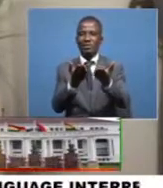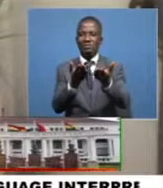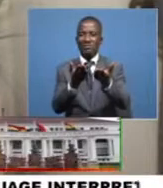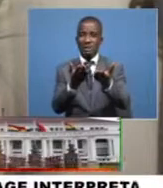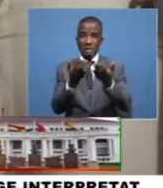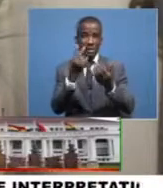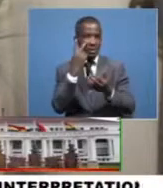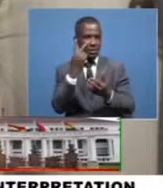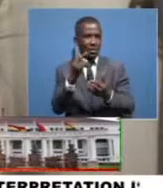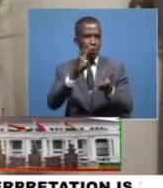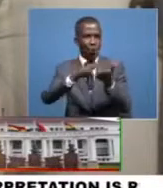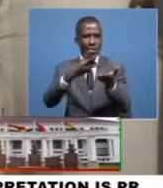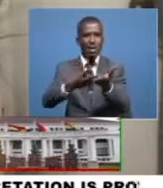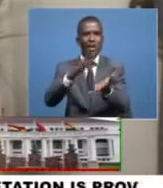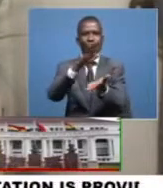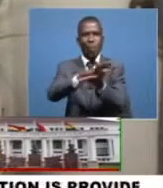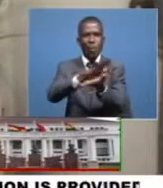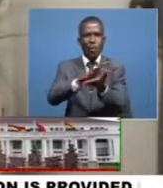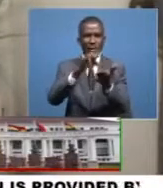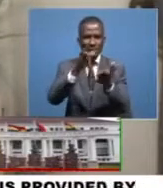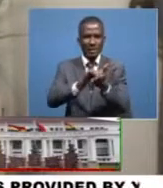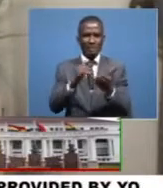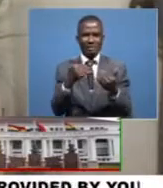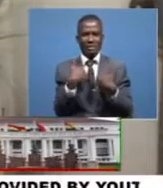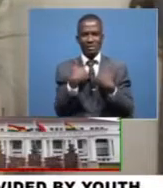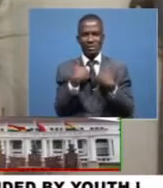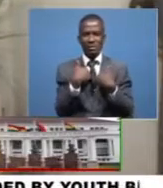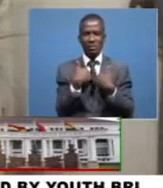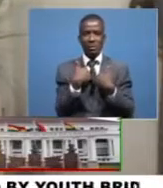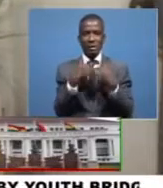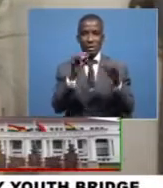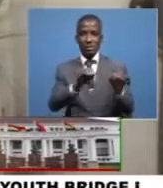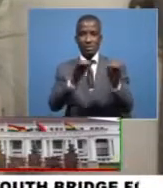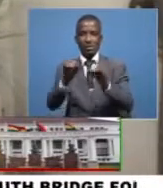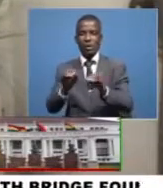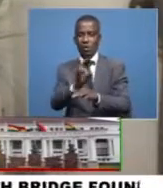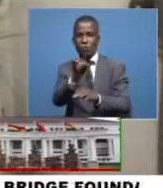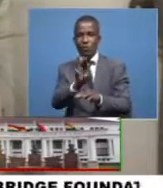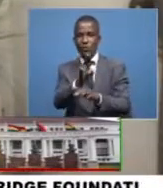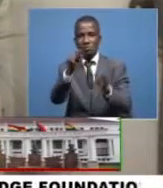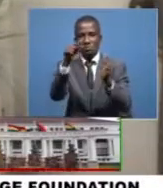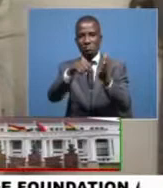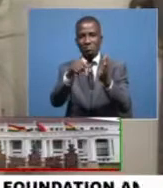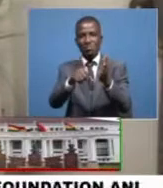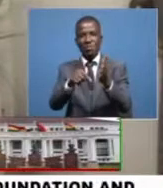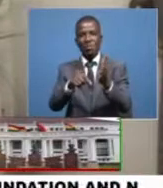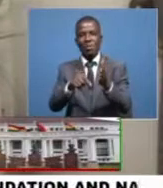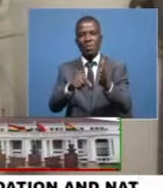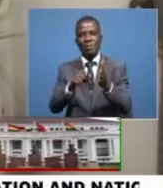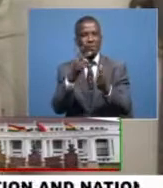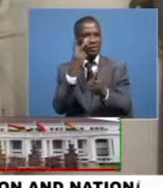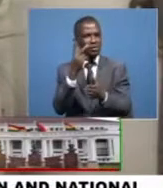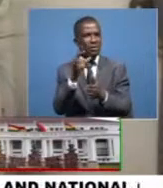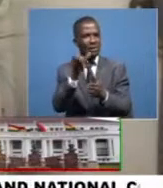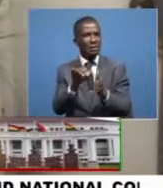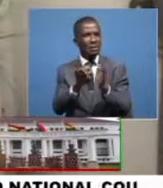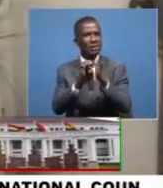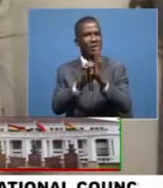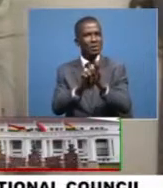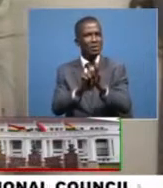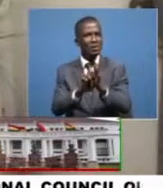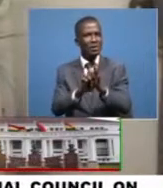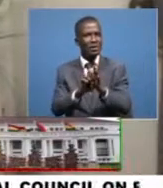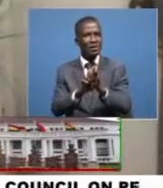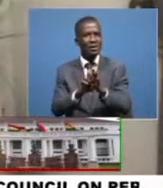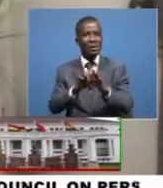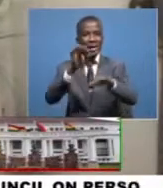you look at the witness statements that have been put in and the testimony of the witnesses, we saw that, for instance, with Mr.